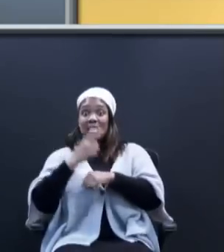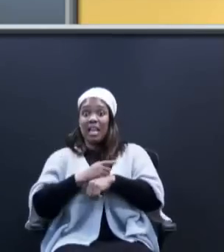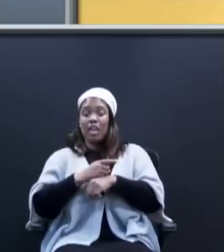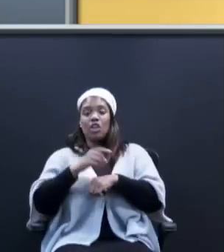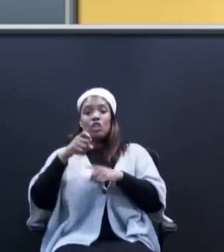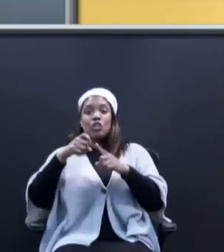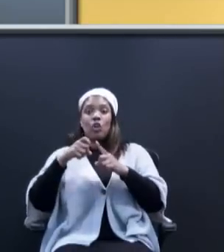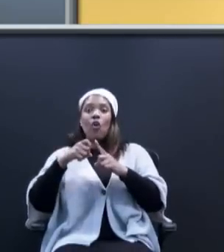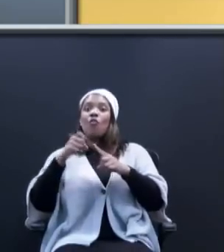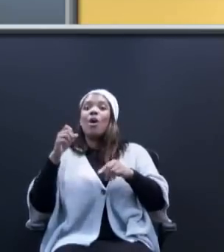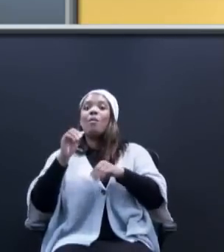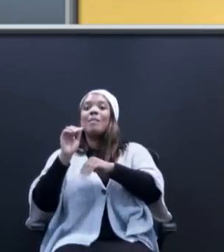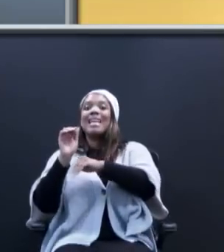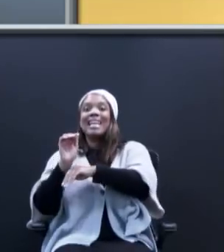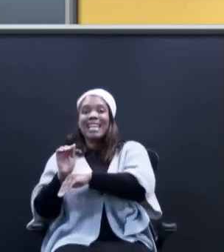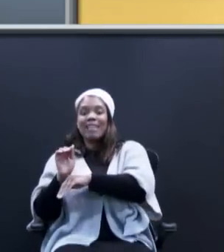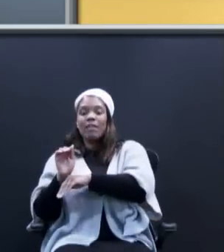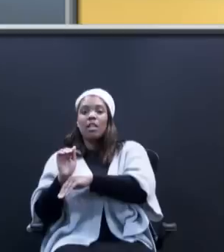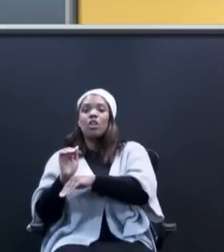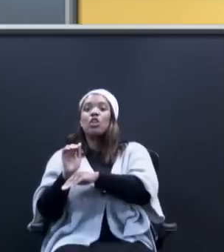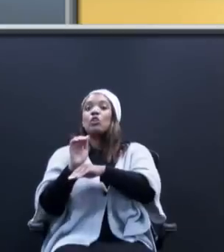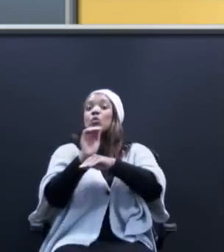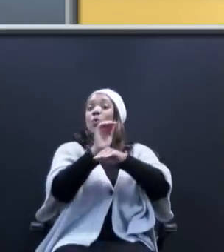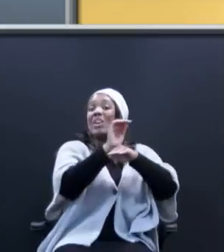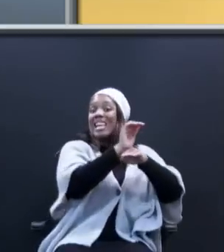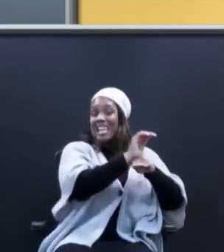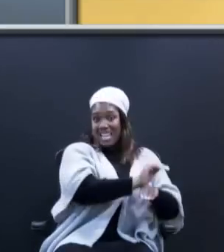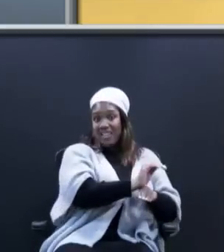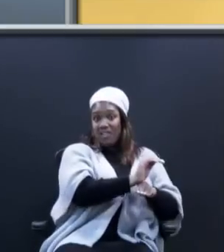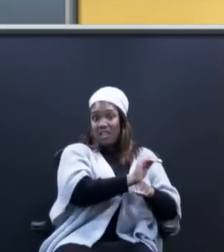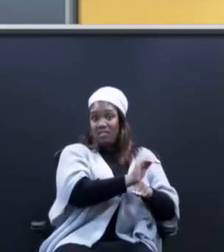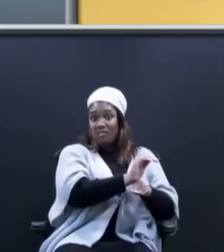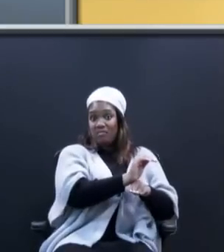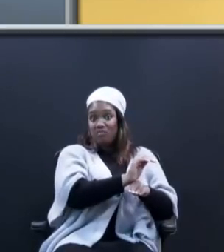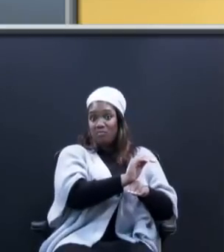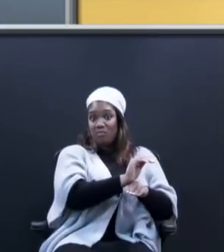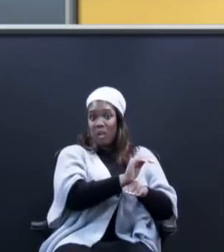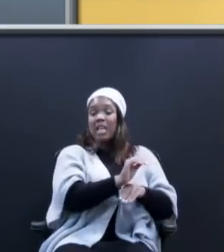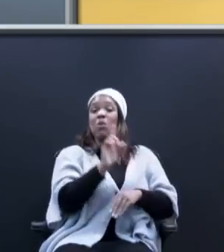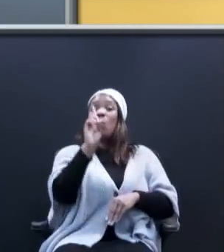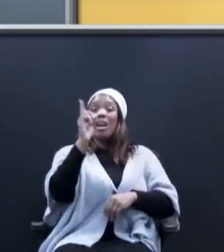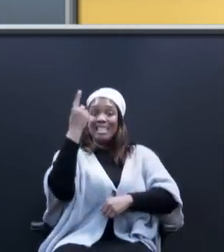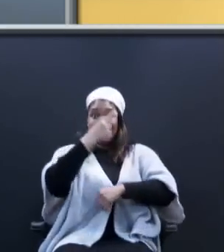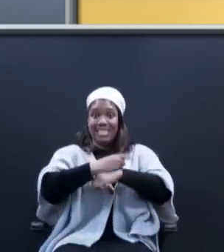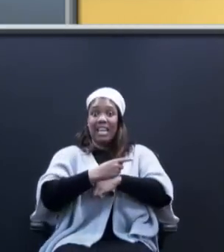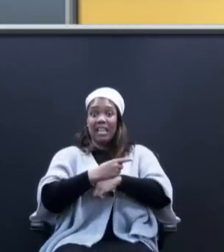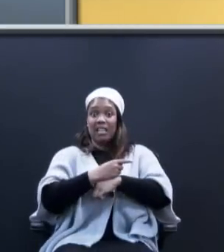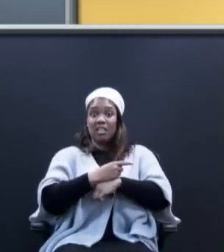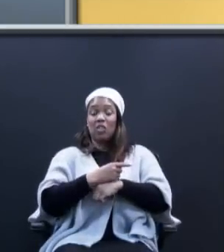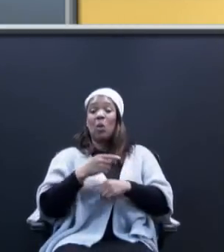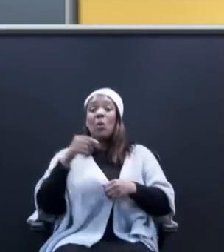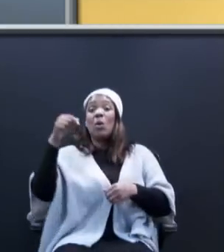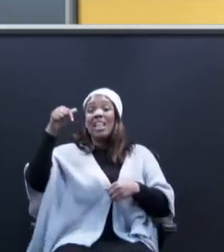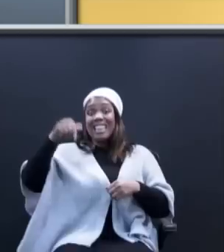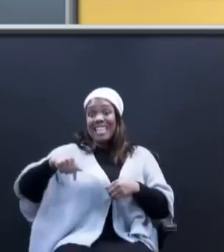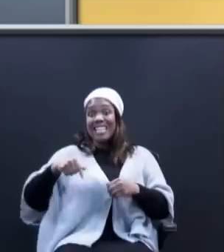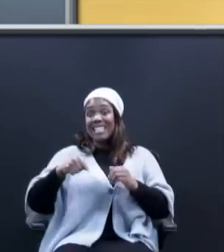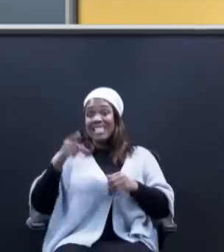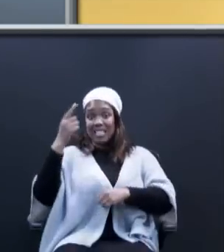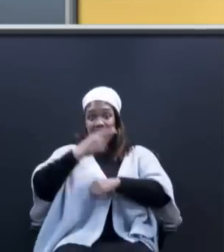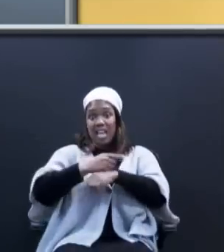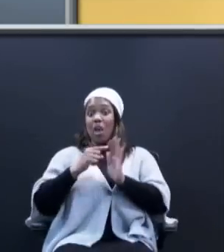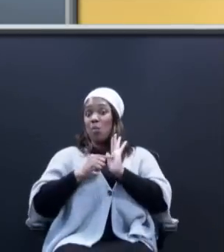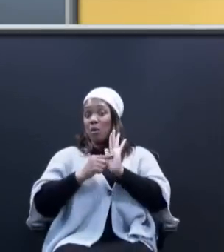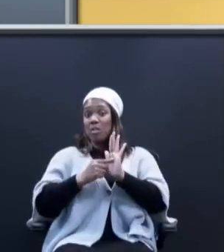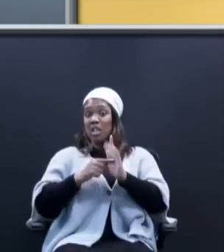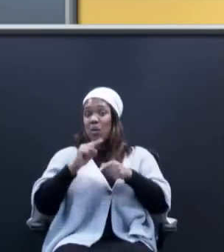So this is the Day of Atonement, sisters and brothers. And this is the day that represents when Jesus made an atonement for you, and that is